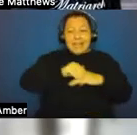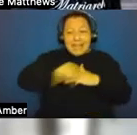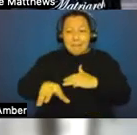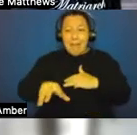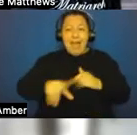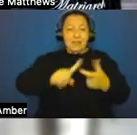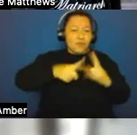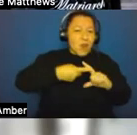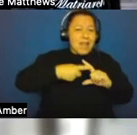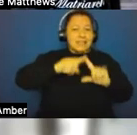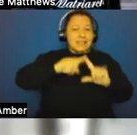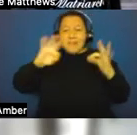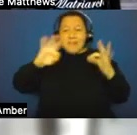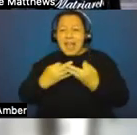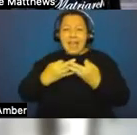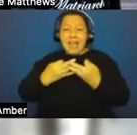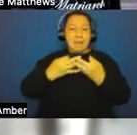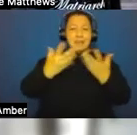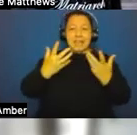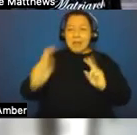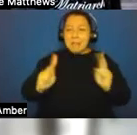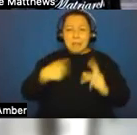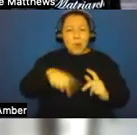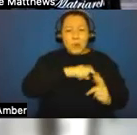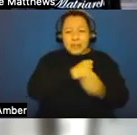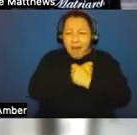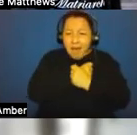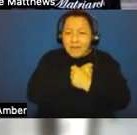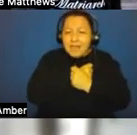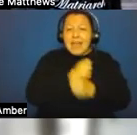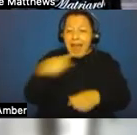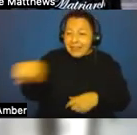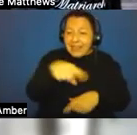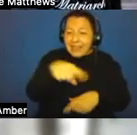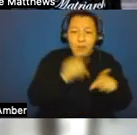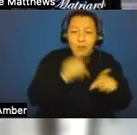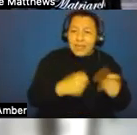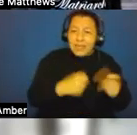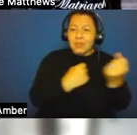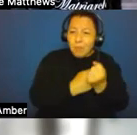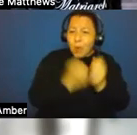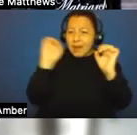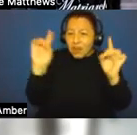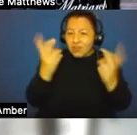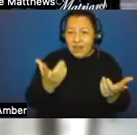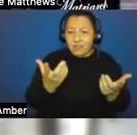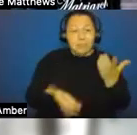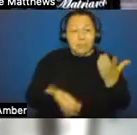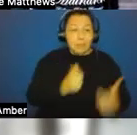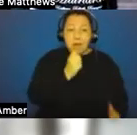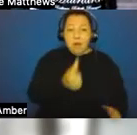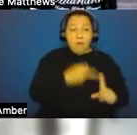loved ones. And so they also need support and education. And maybe it's not from you, maybe there's another advocate that can work with